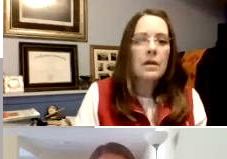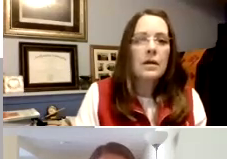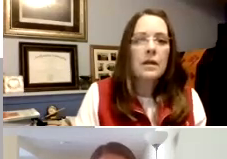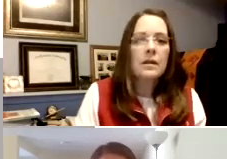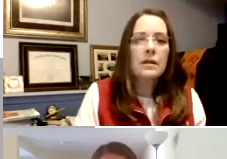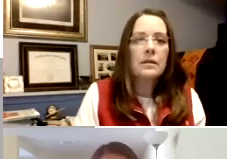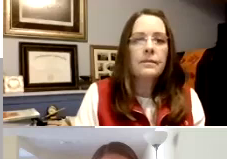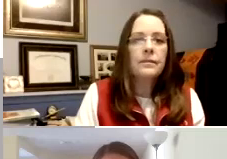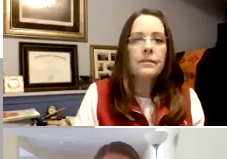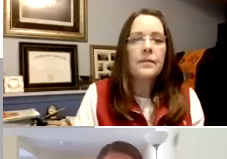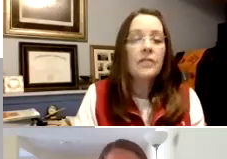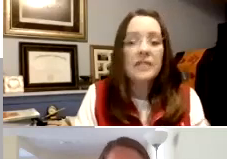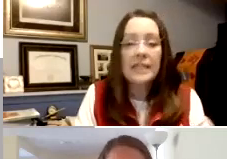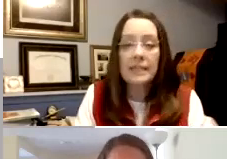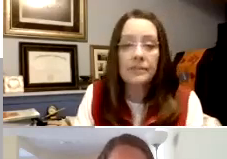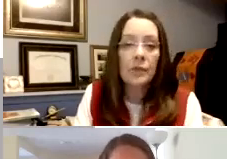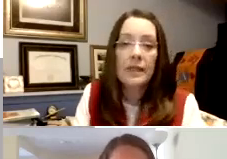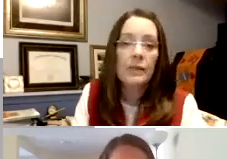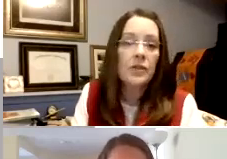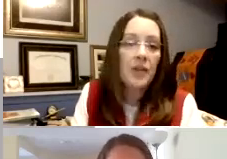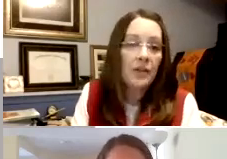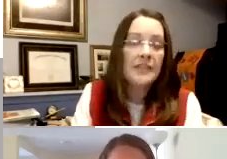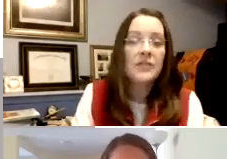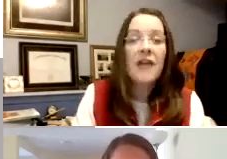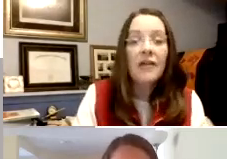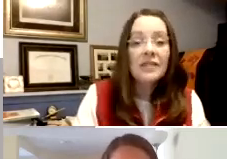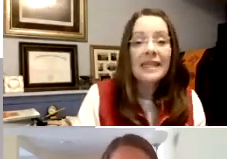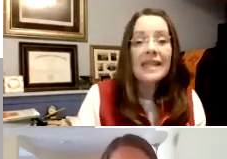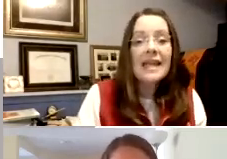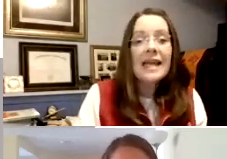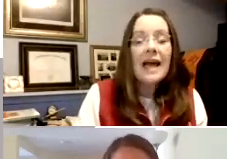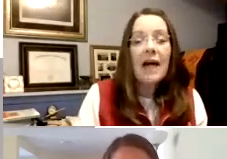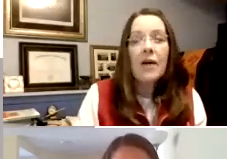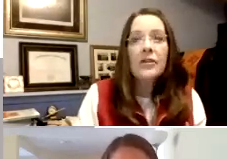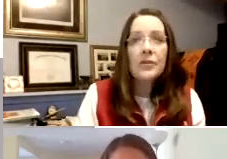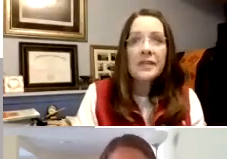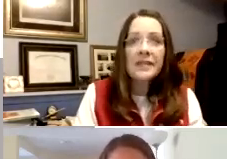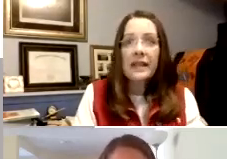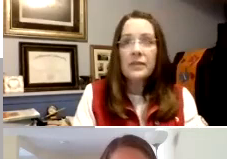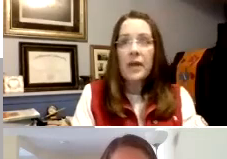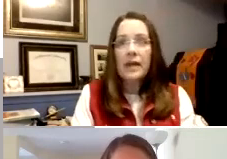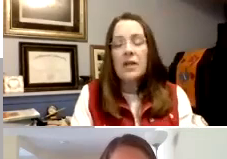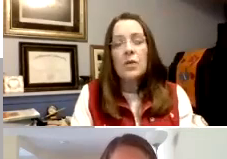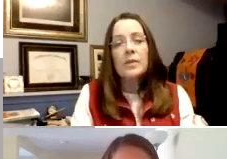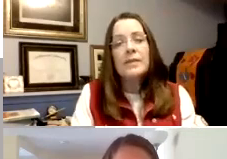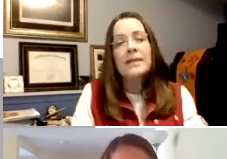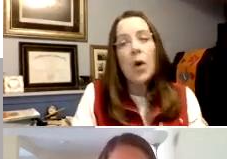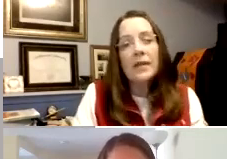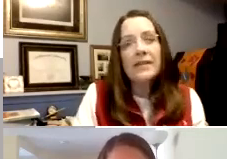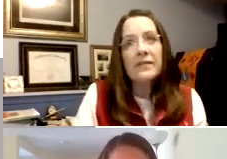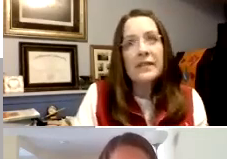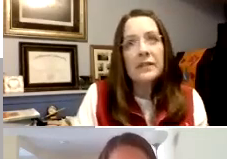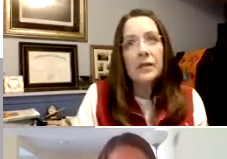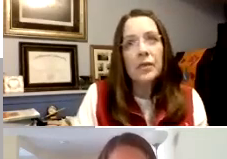All right. Novelty. Quickly, we'll do novelty. So novelty, our students in phase 1 will typically